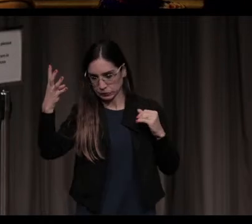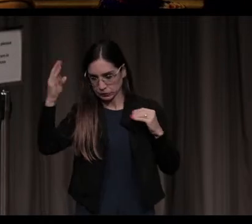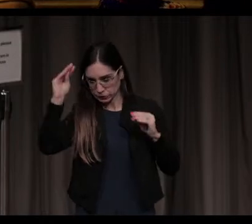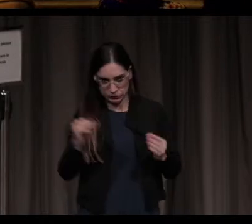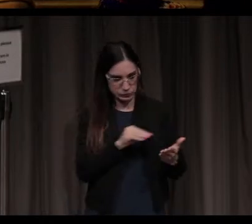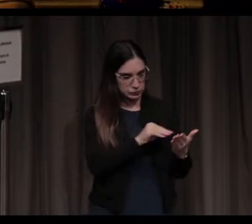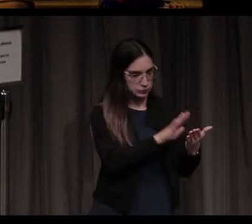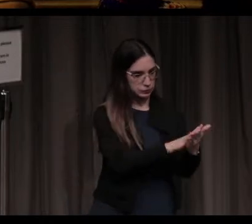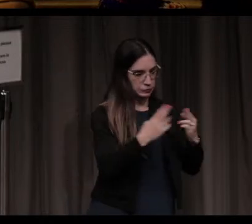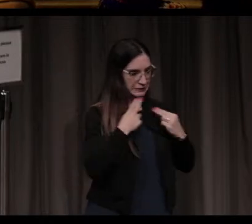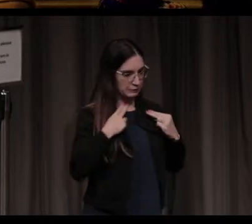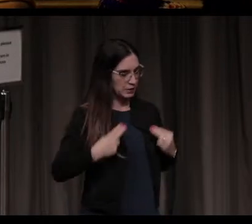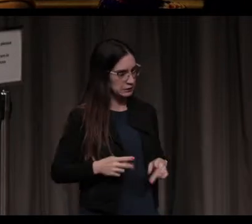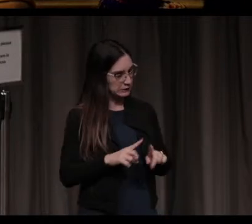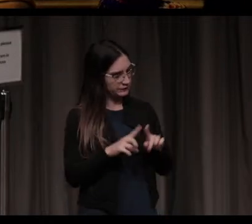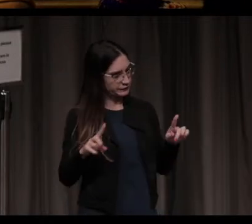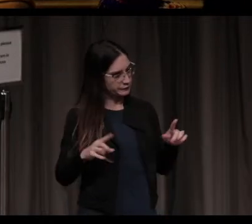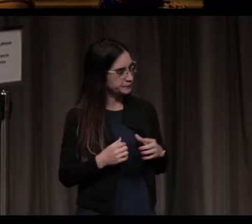creations?